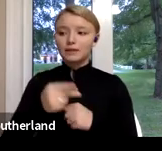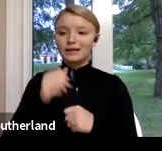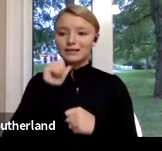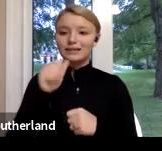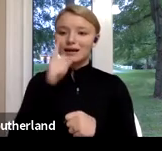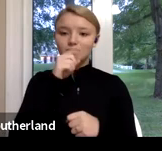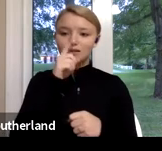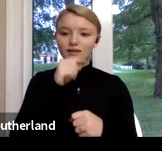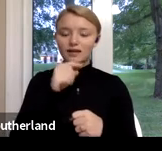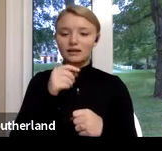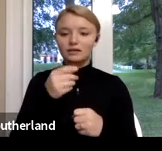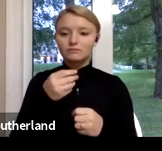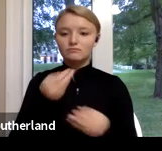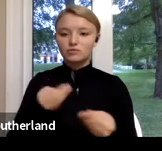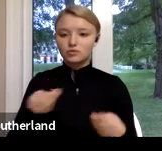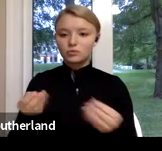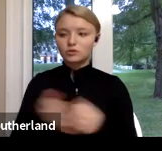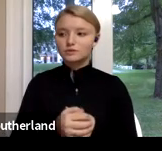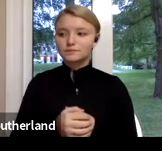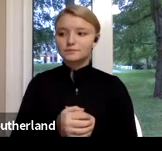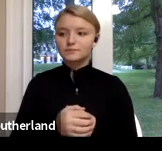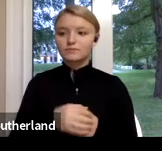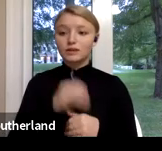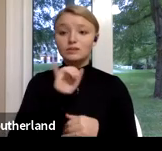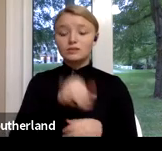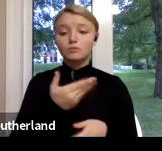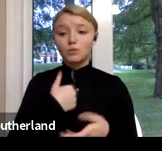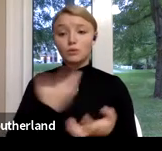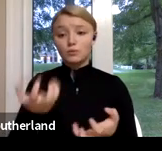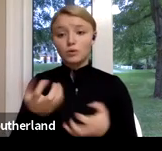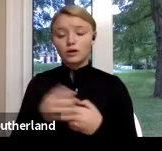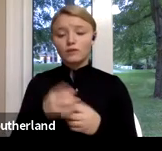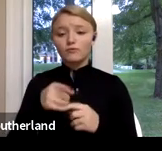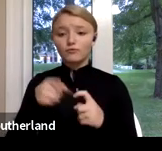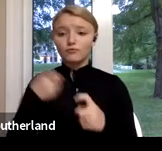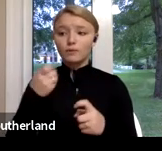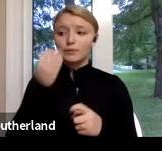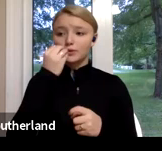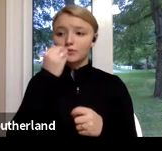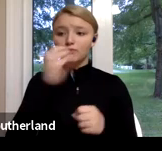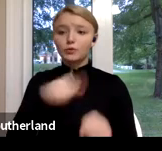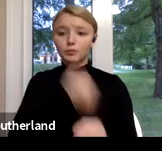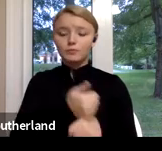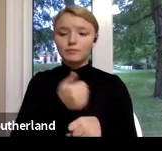a synthetic source, which is what we want. It's coming from the food-based source, and that means it's easier for your body